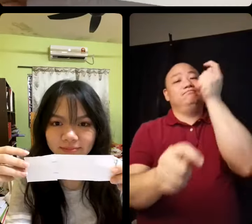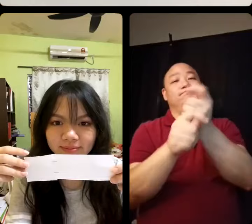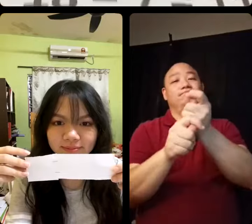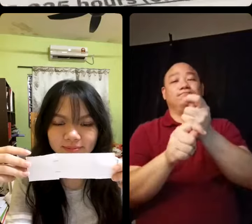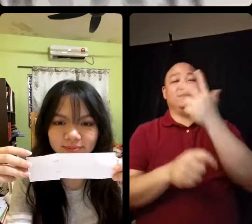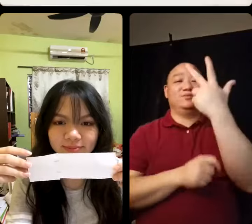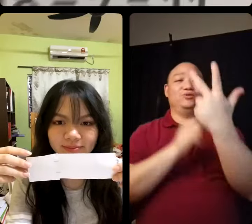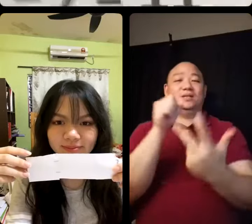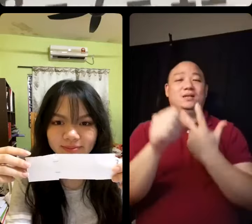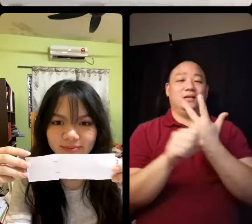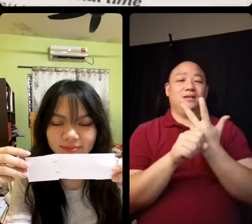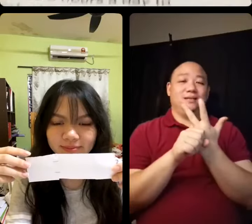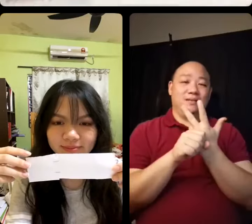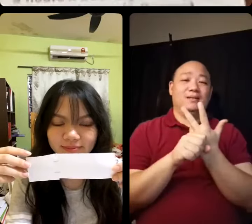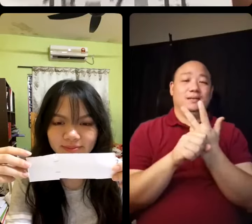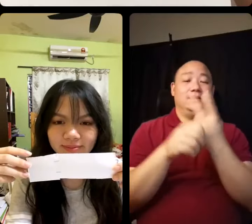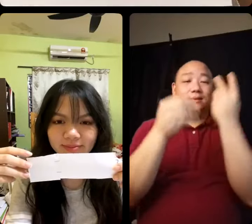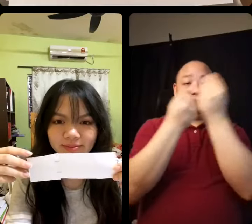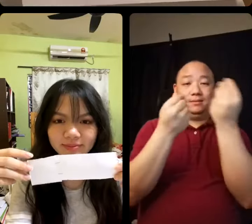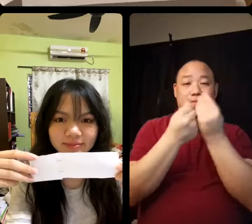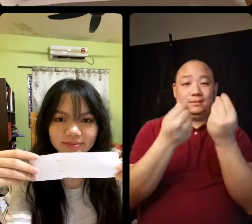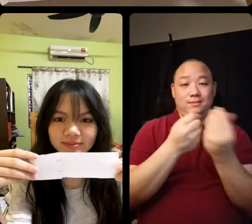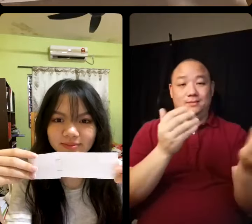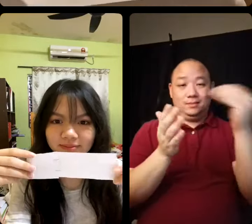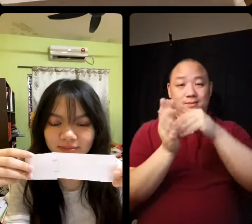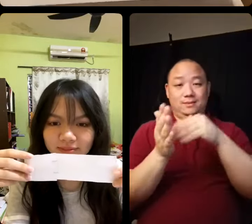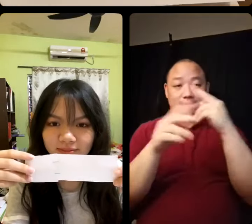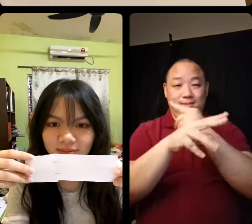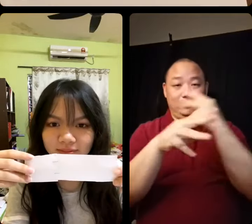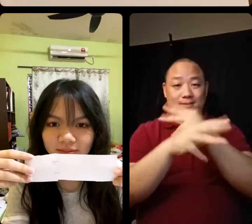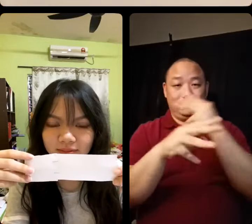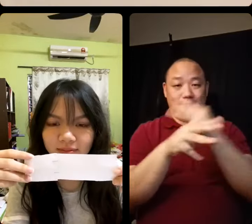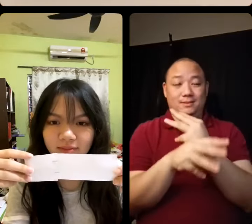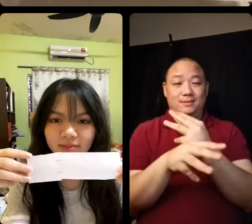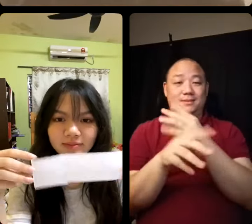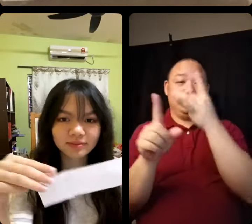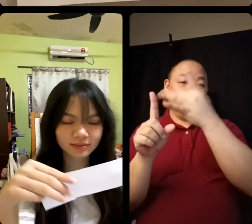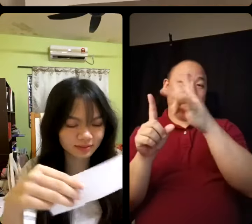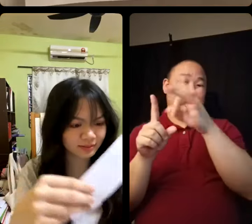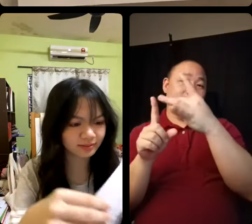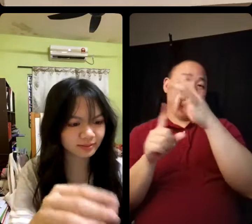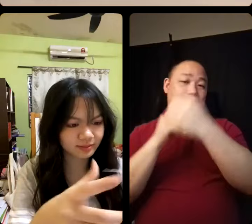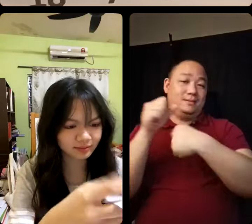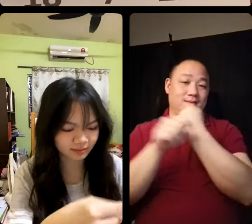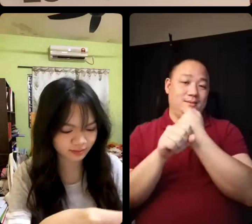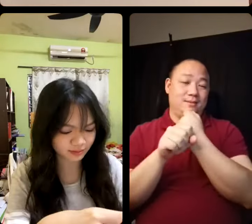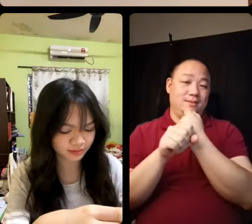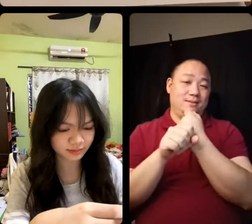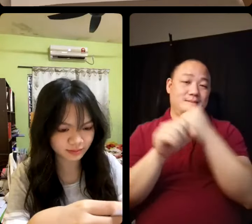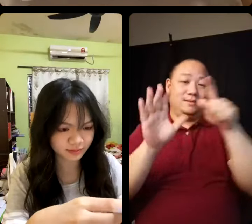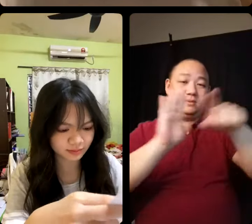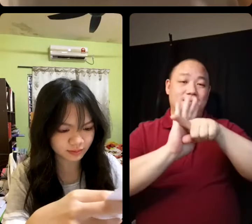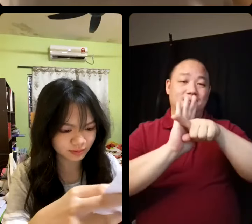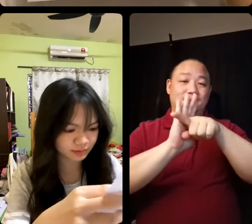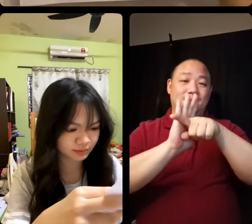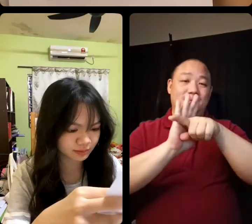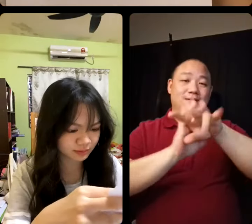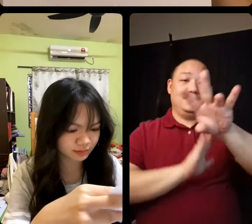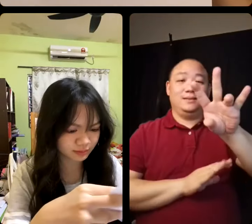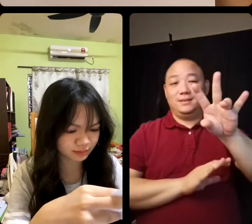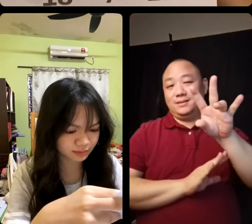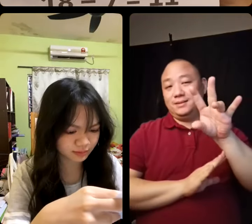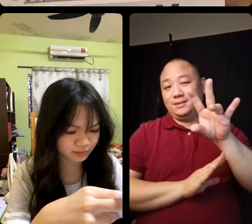this calculation over here. Tereng! Okay, 18. And guess what, everyone? Kalau 3 hours every day, it's equivalent